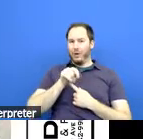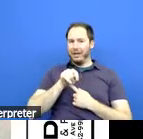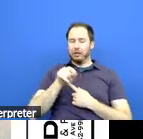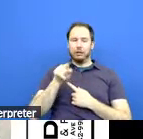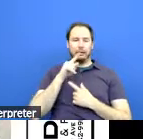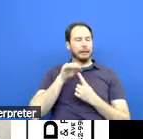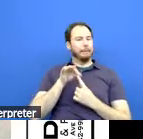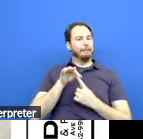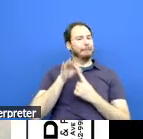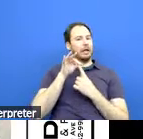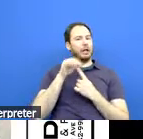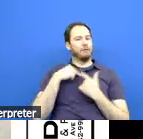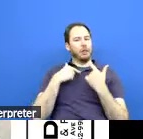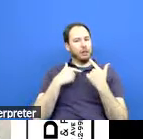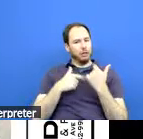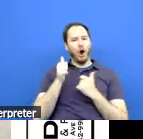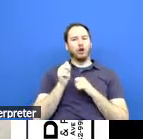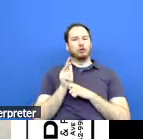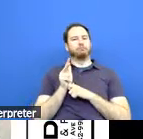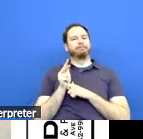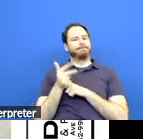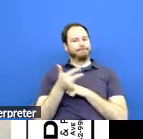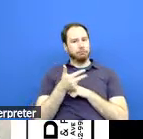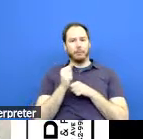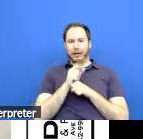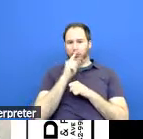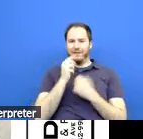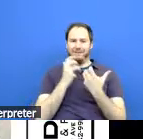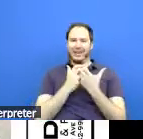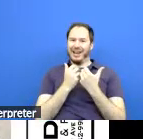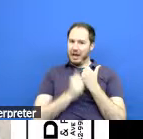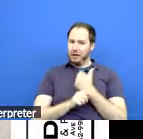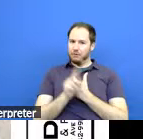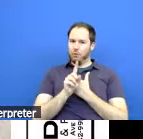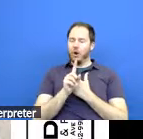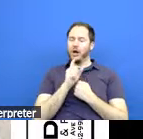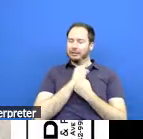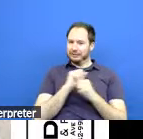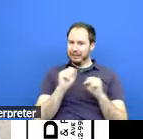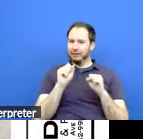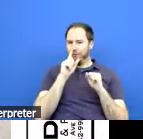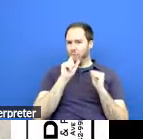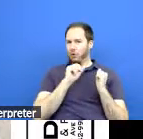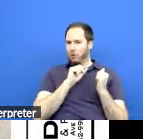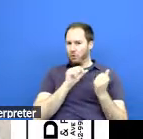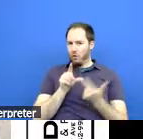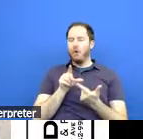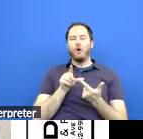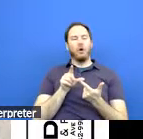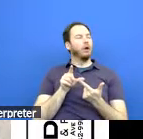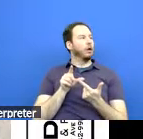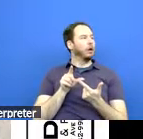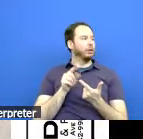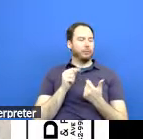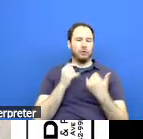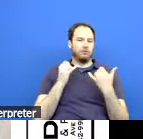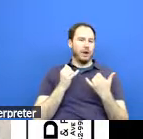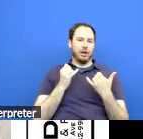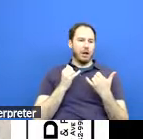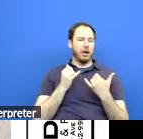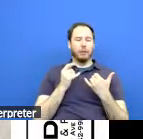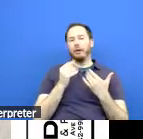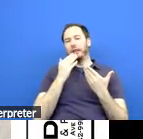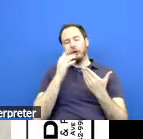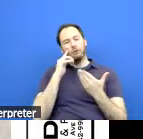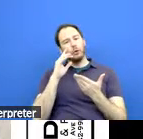is the one that has the largest turning radius. So they will make sure that it can safely navigate that corner. But thank you